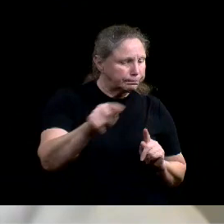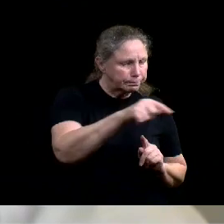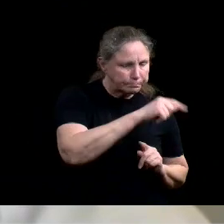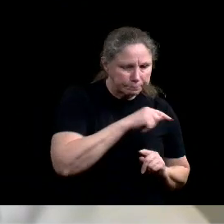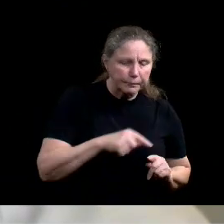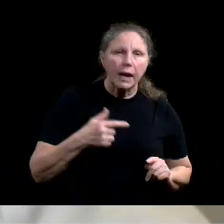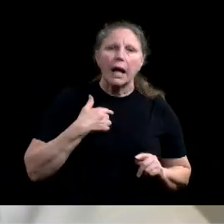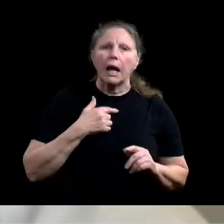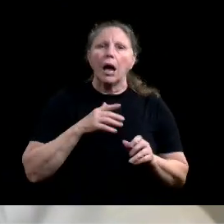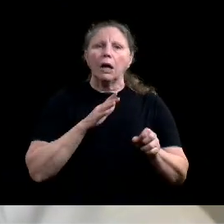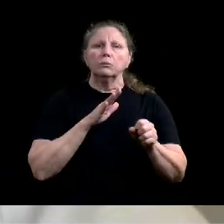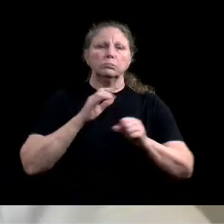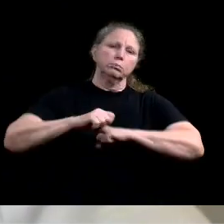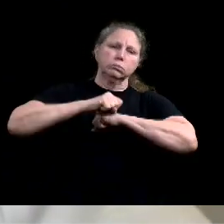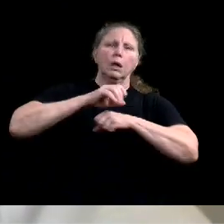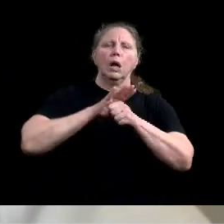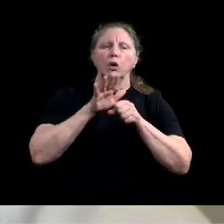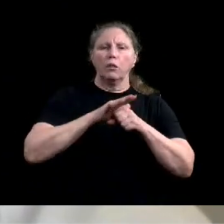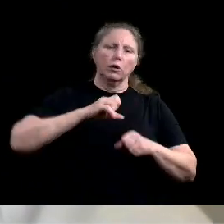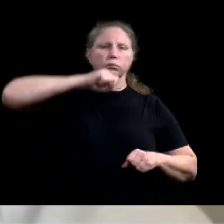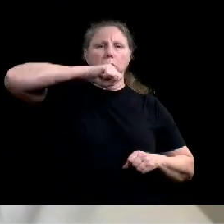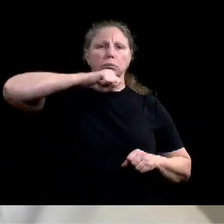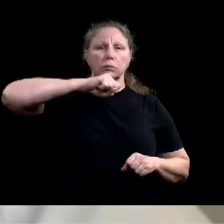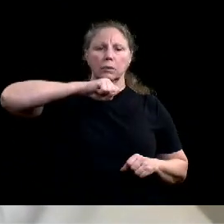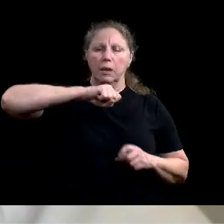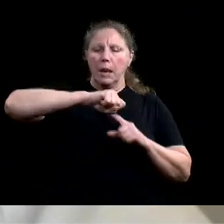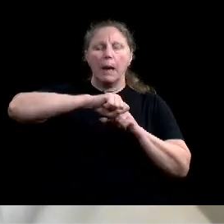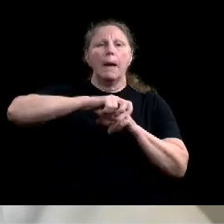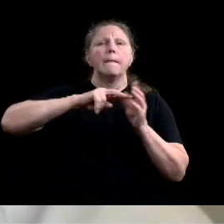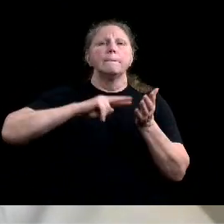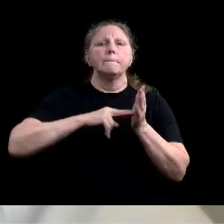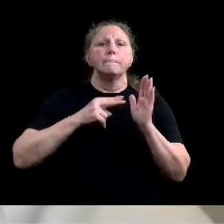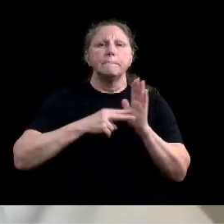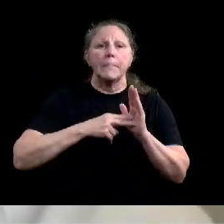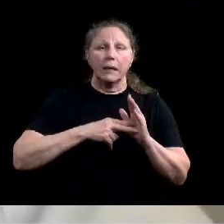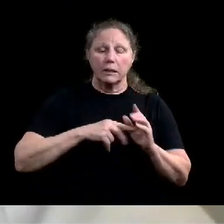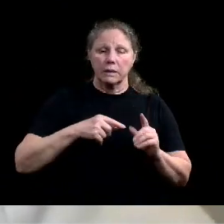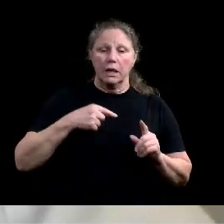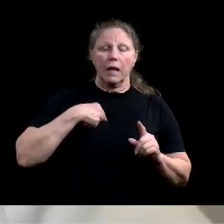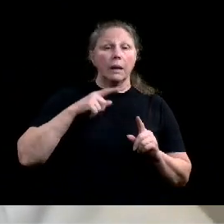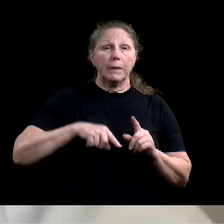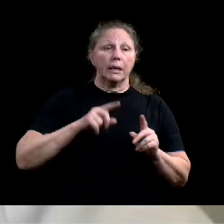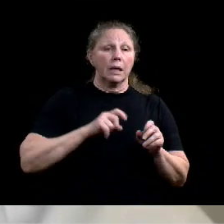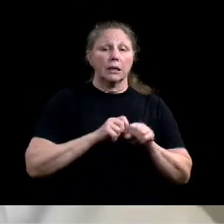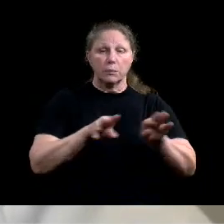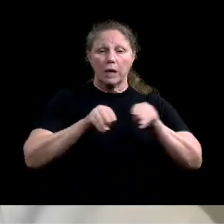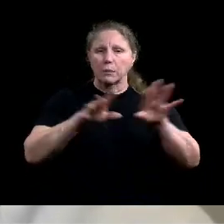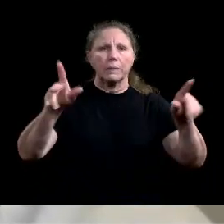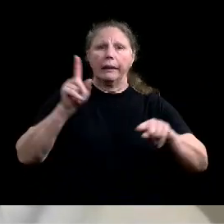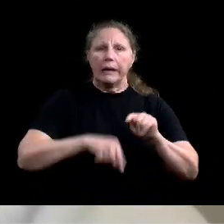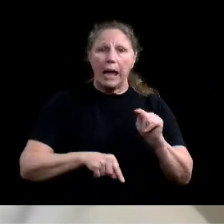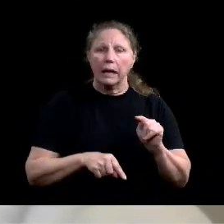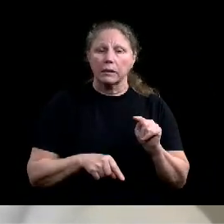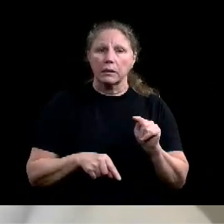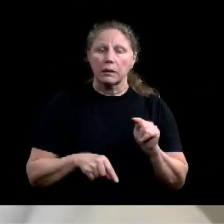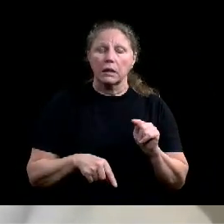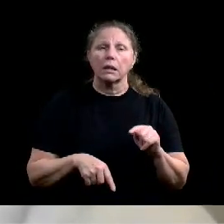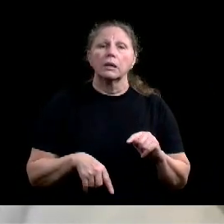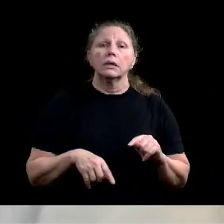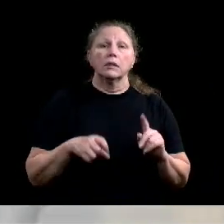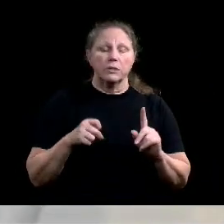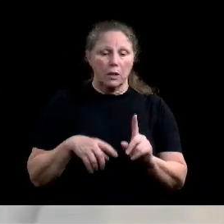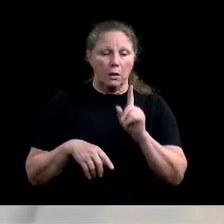virus can't hop from person to person to person. And so if somebody does have the virus, when the rest of